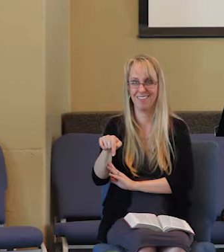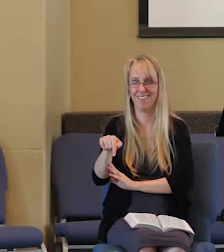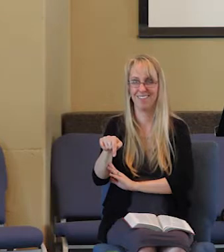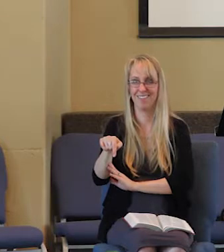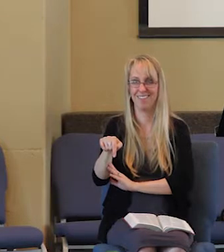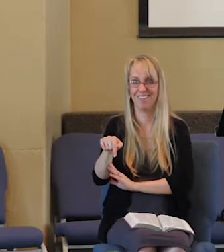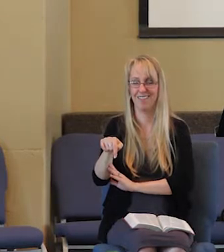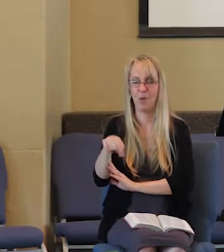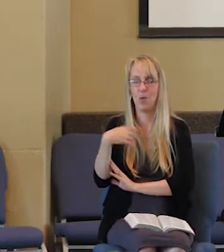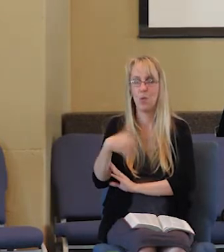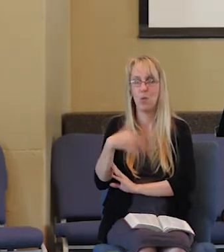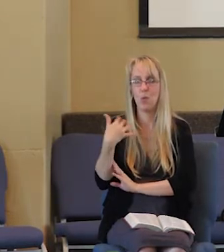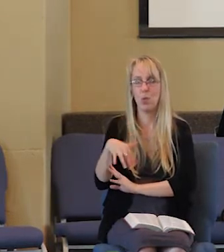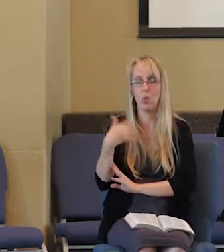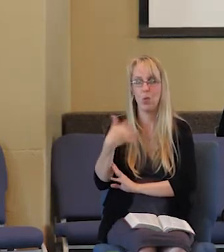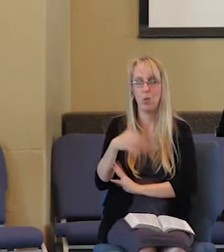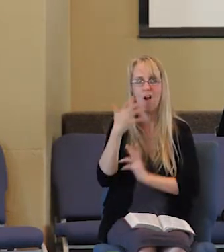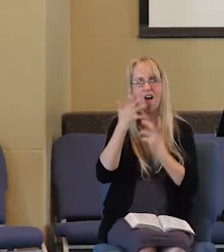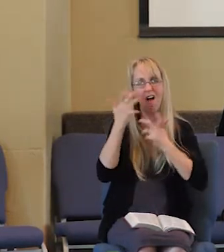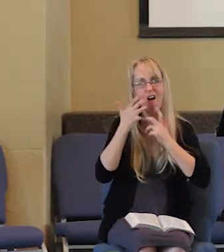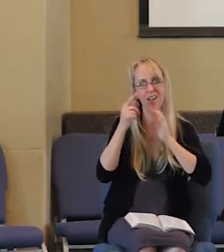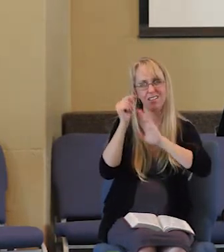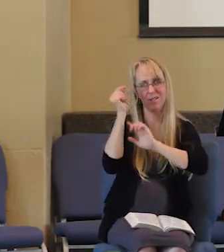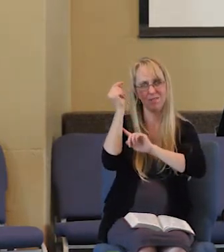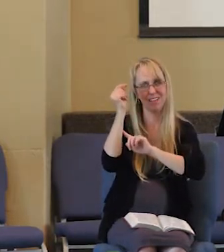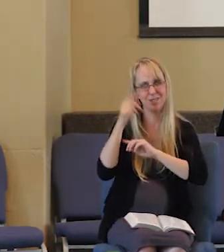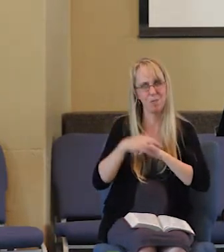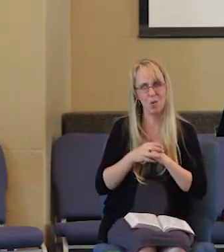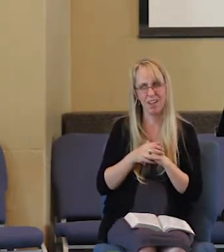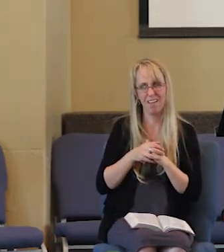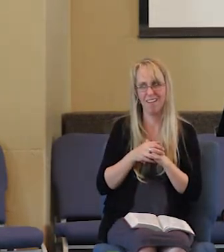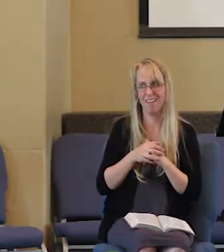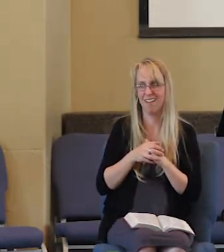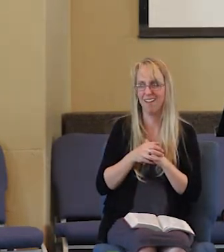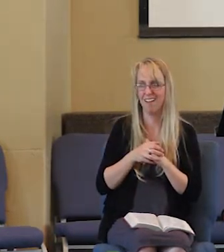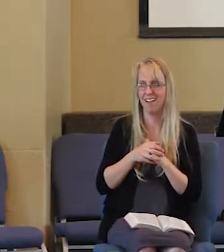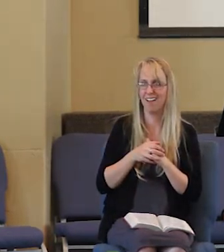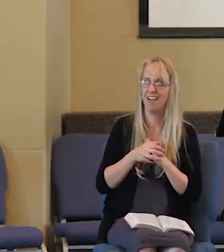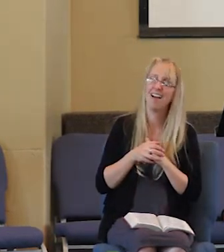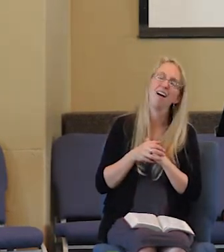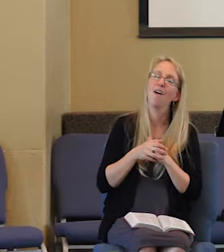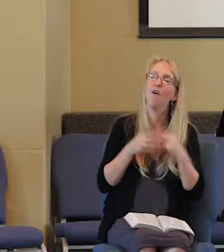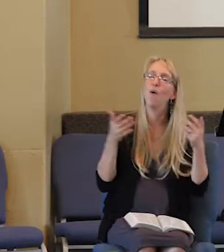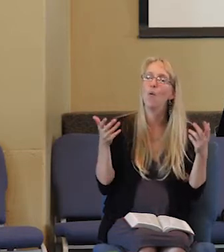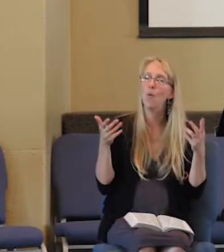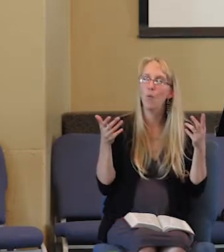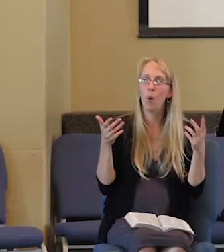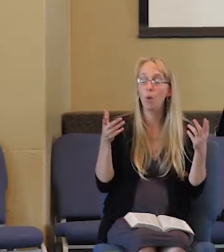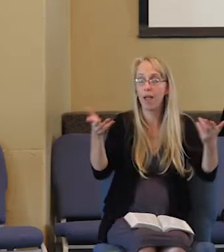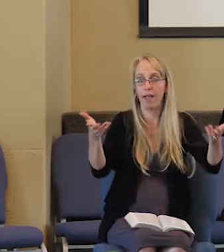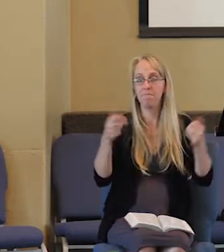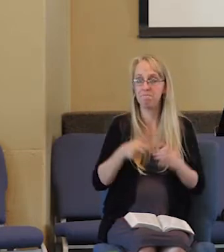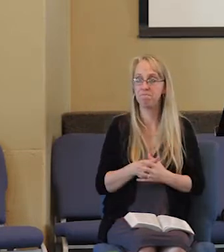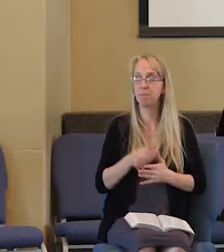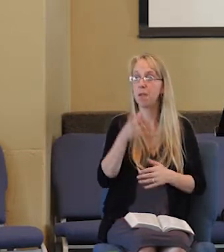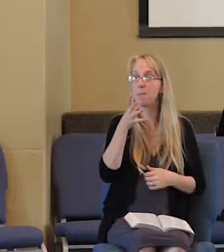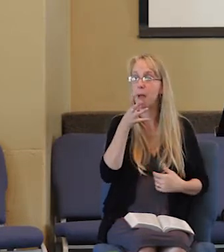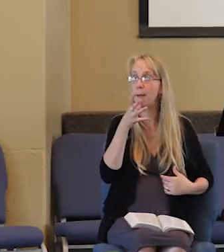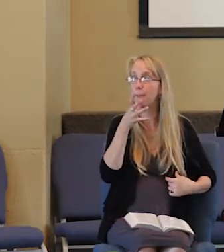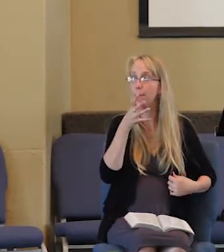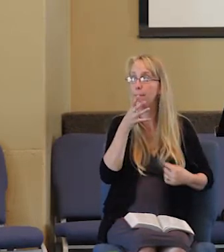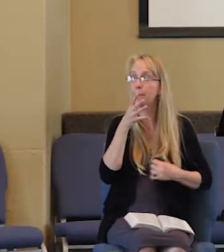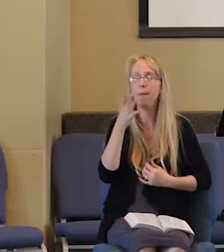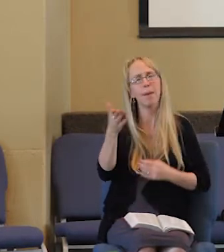What an awesome testimony. So what if moms, if, you know, maybe you haven't prayed for your children for a